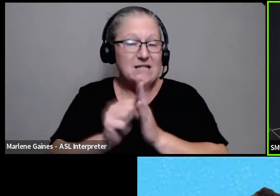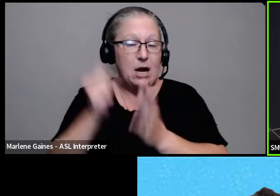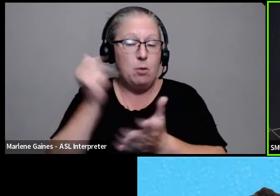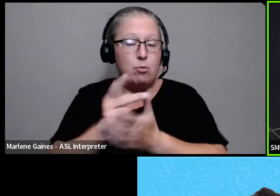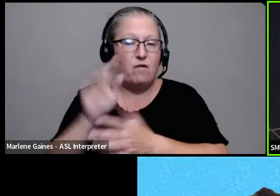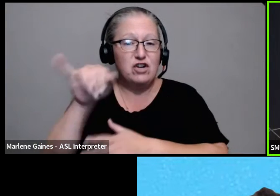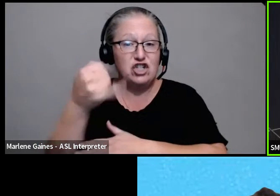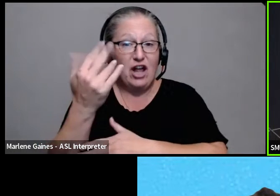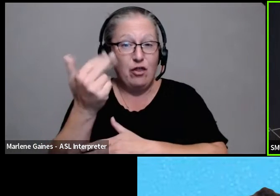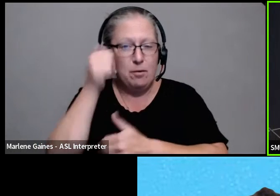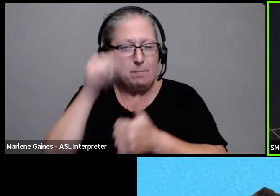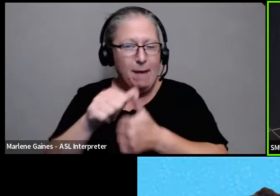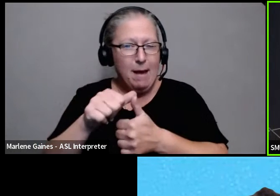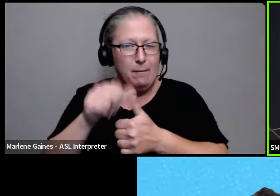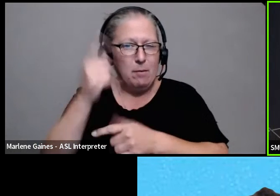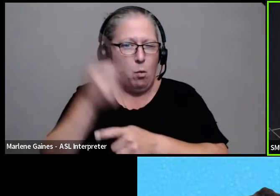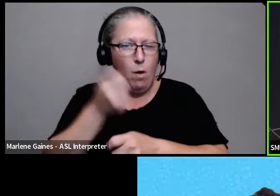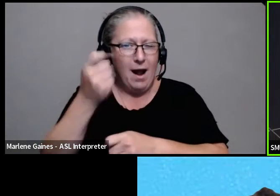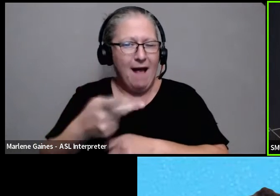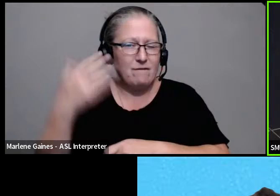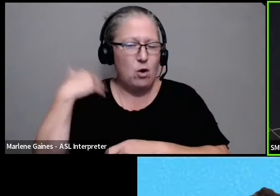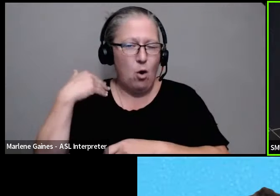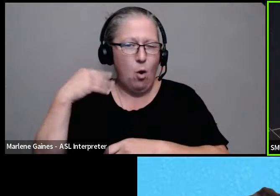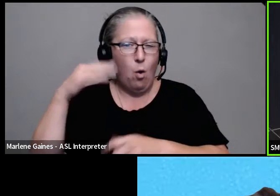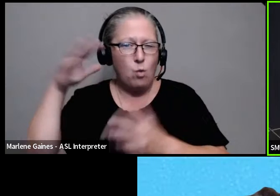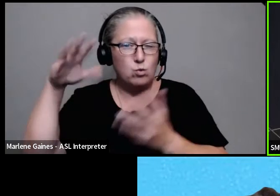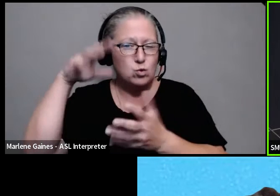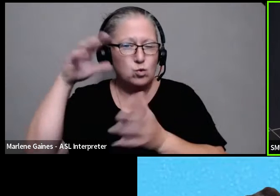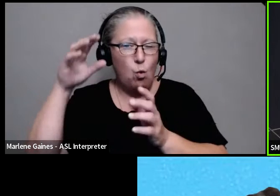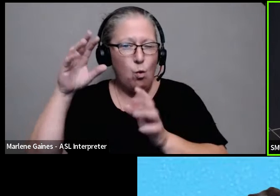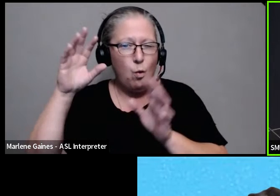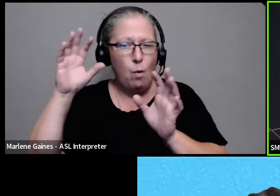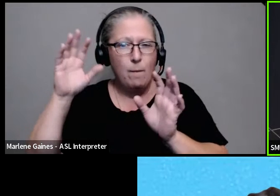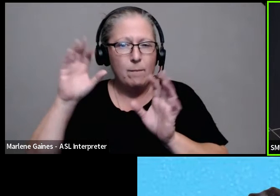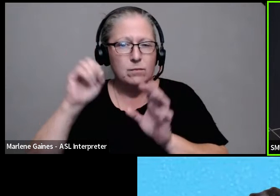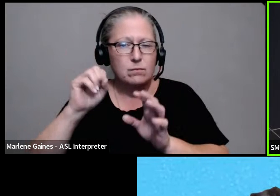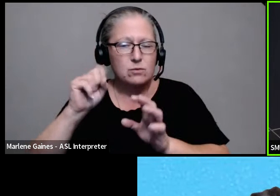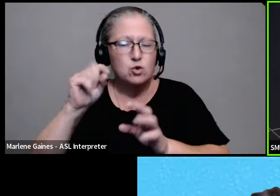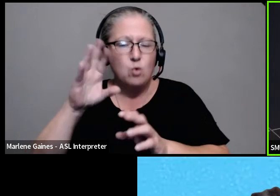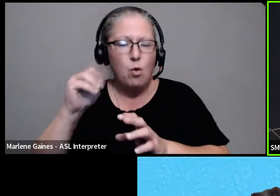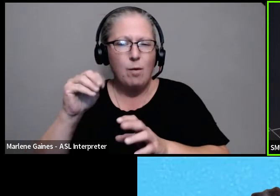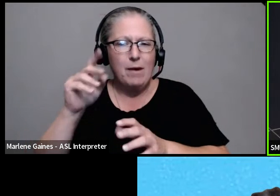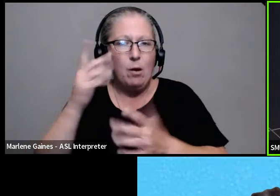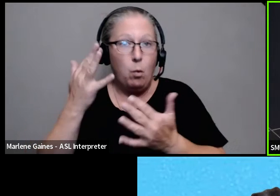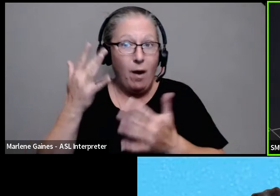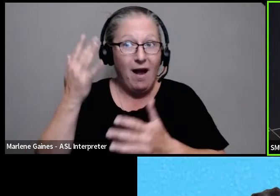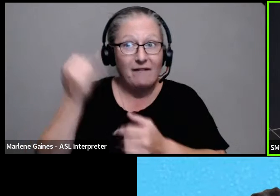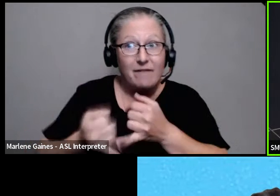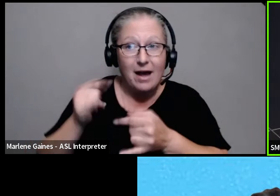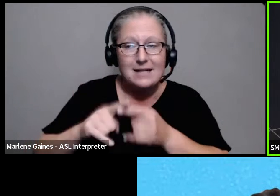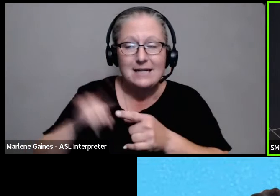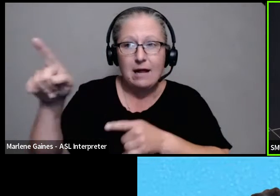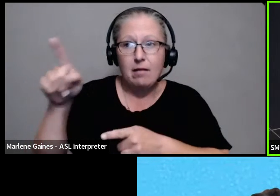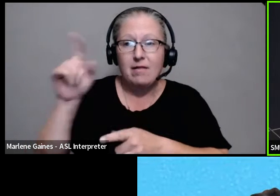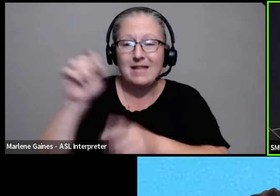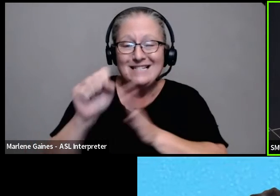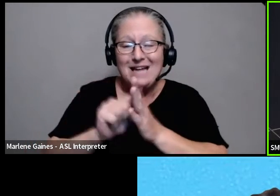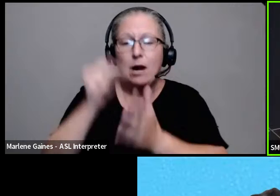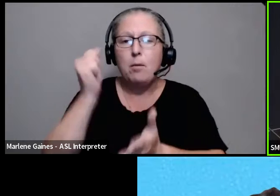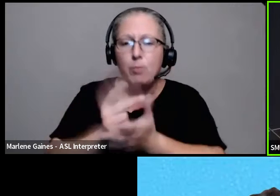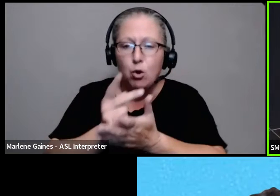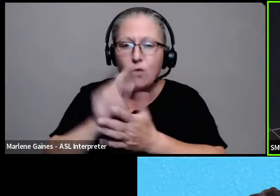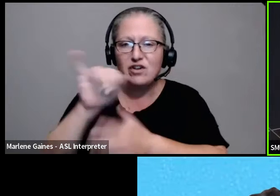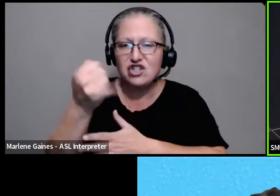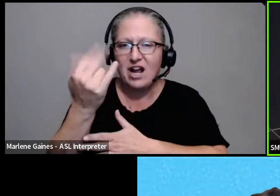around, if you remember the storms about a year and a half ago. Yeah. But we weren't able to finalize until the state actually approved that J13